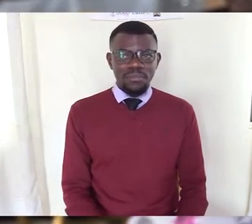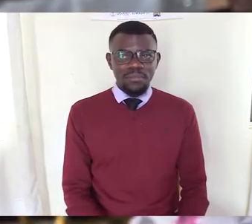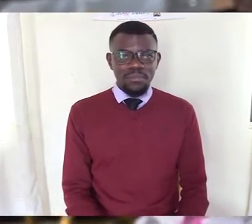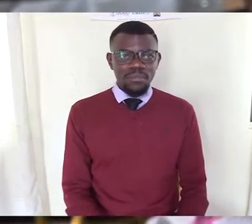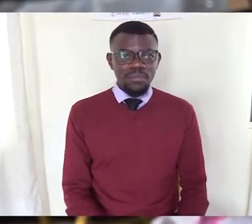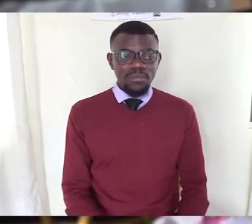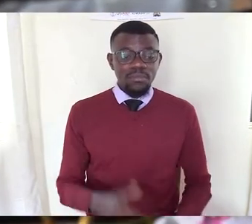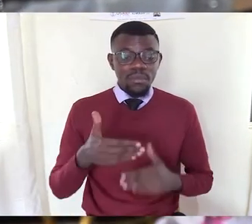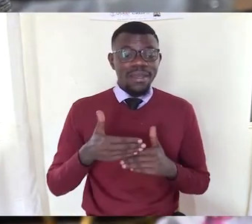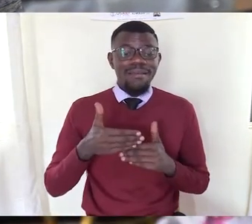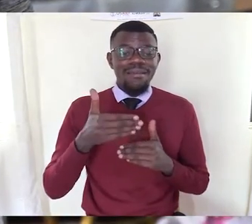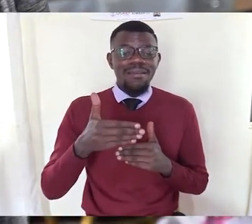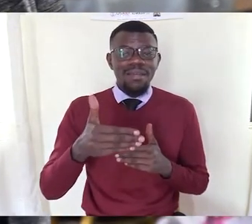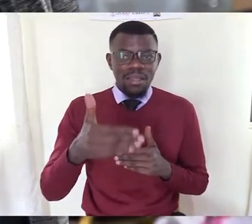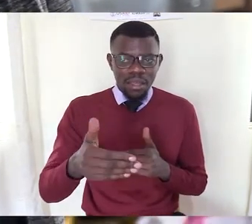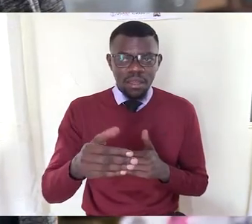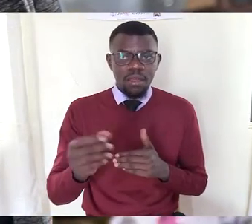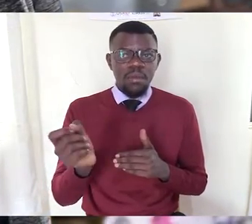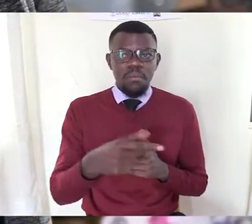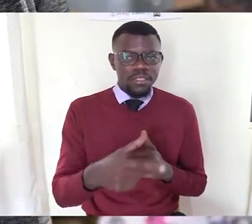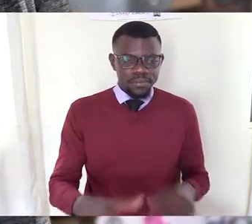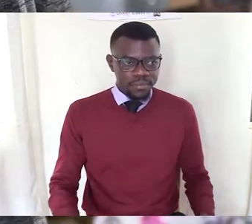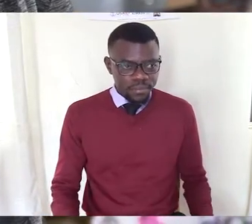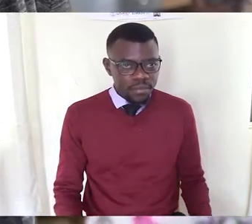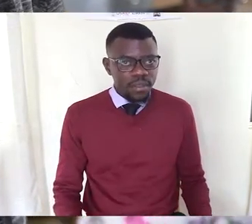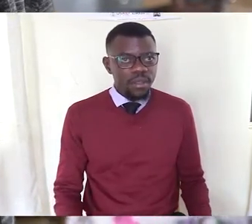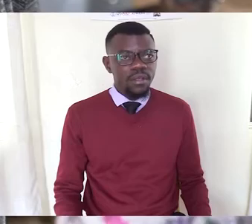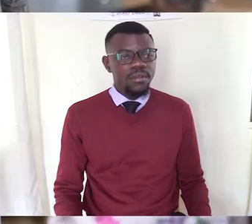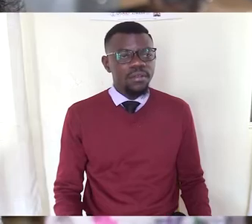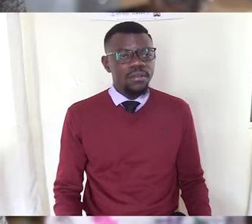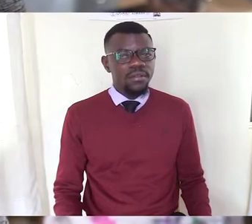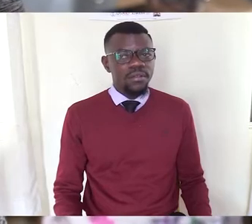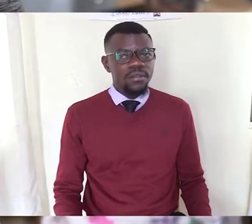after a few months, Lucy was told the husband has passed on.